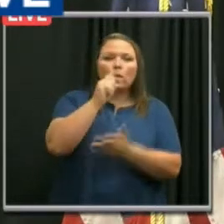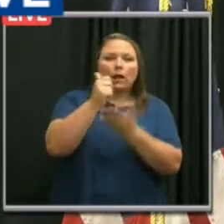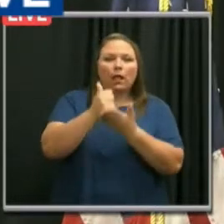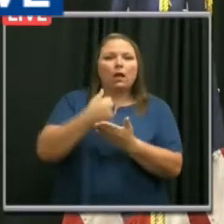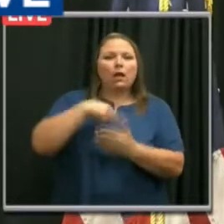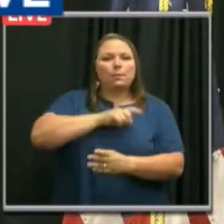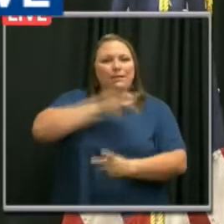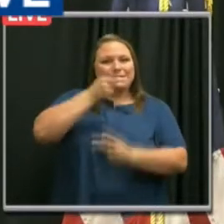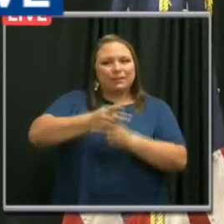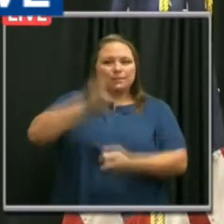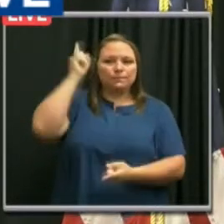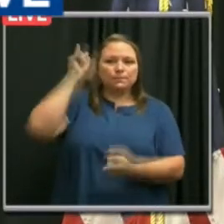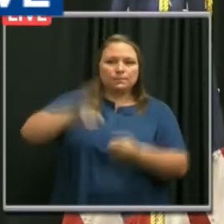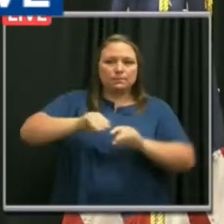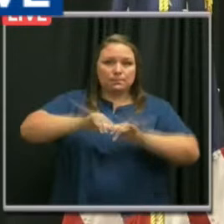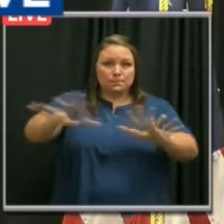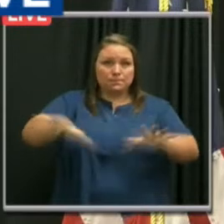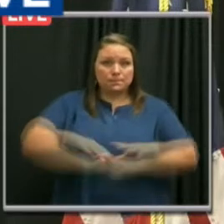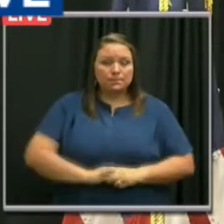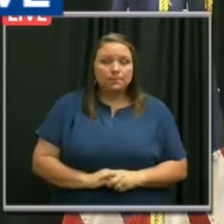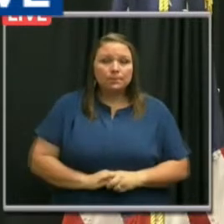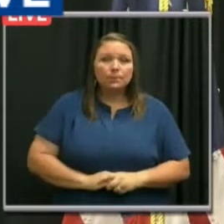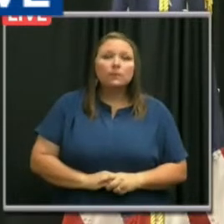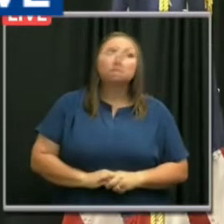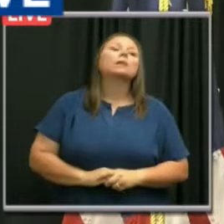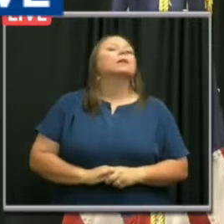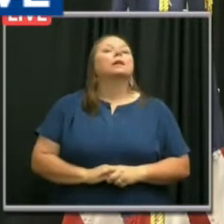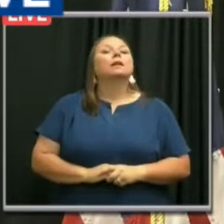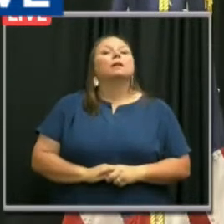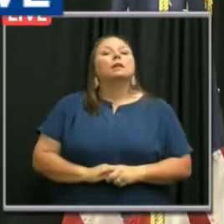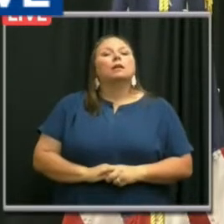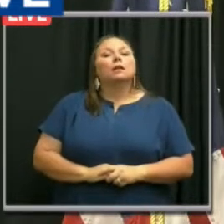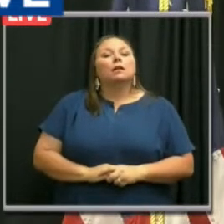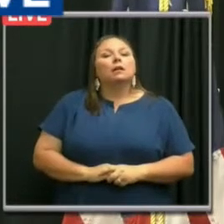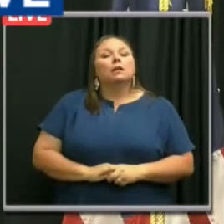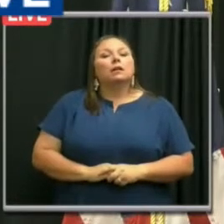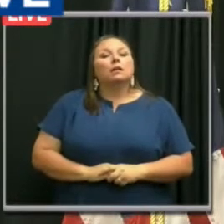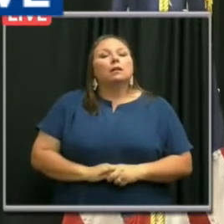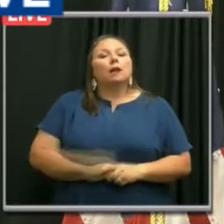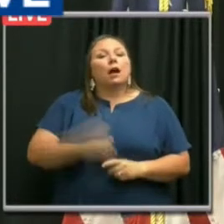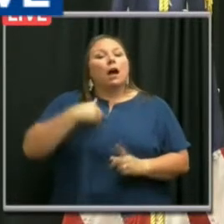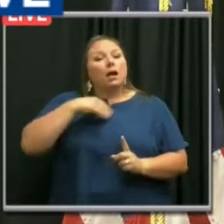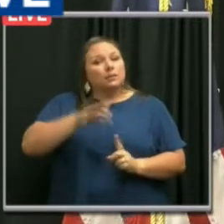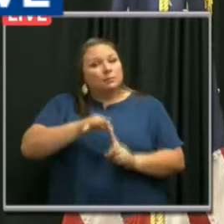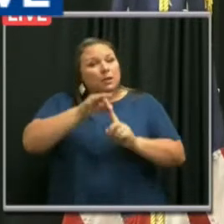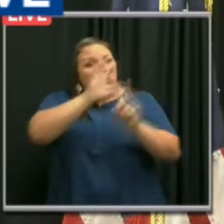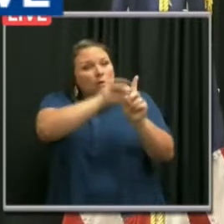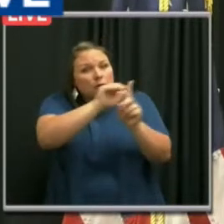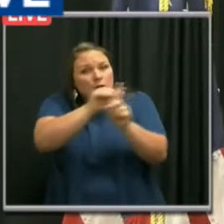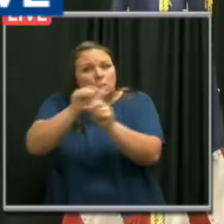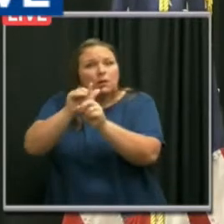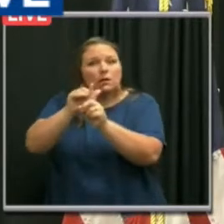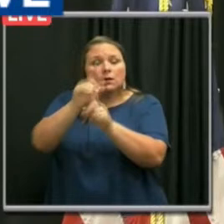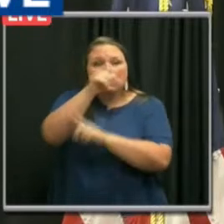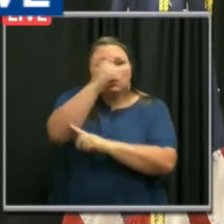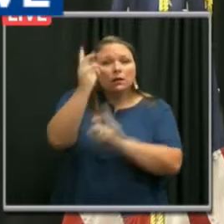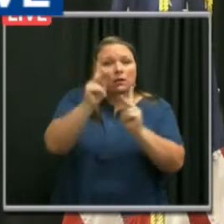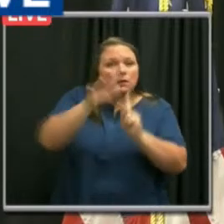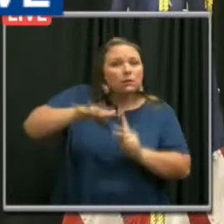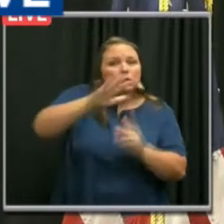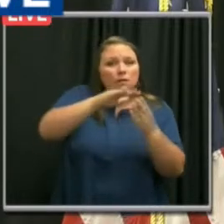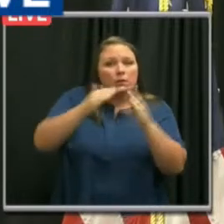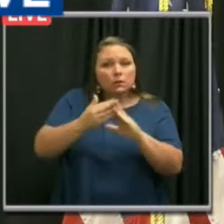us keep the virus in check. And a special word to African Americans in the community who might be listening to